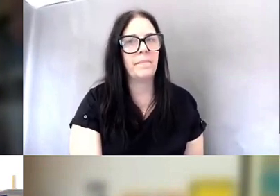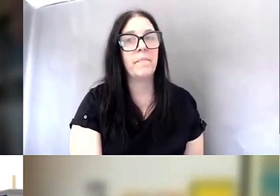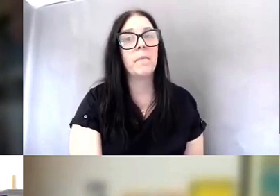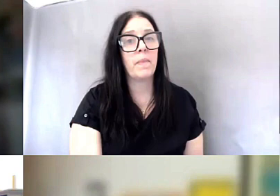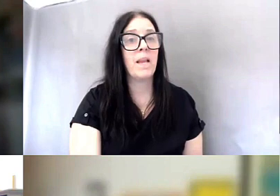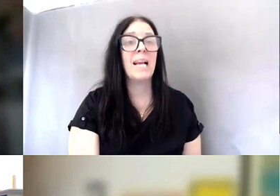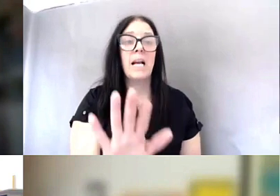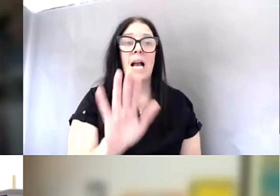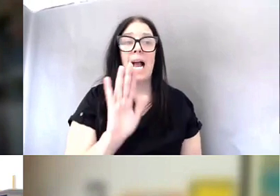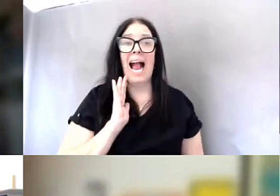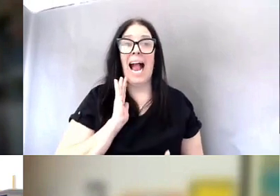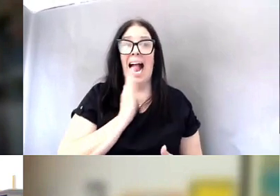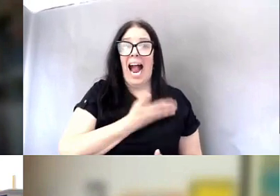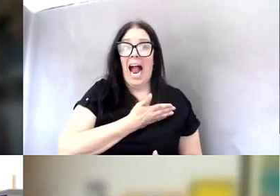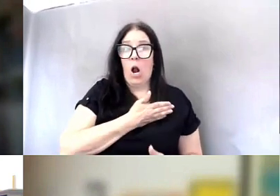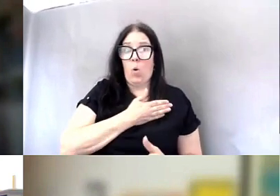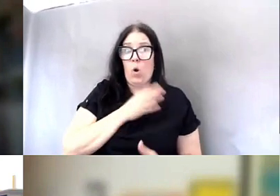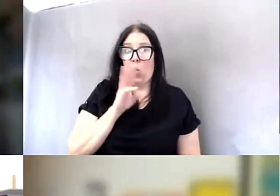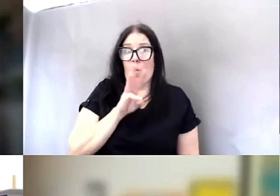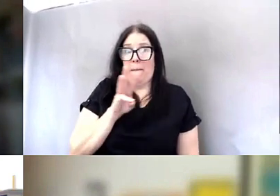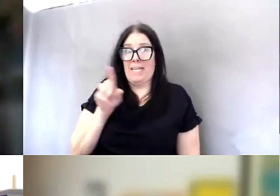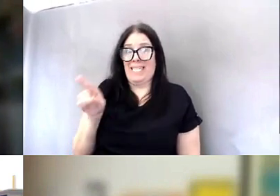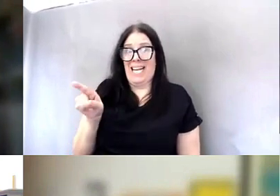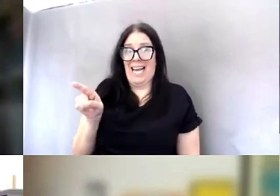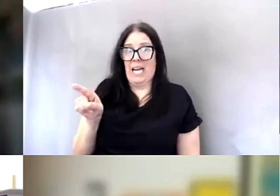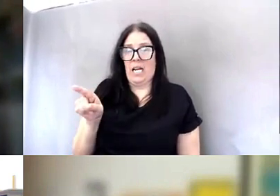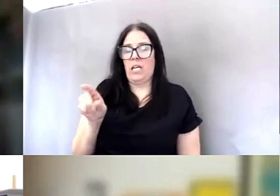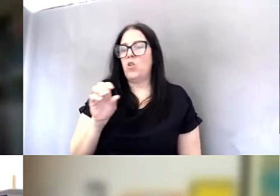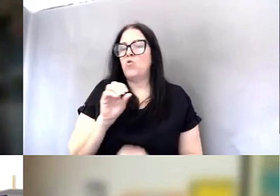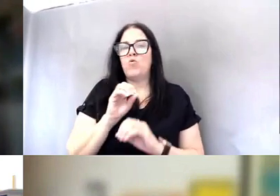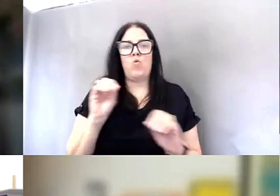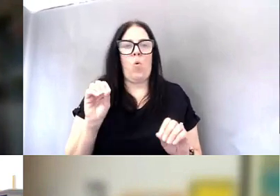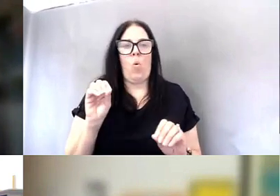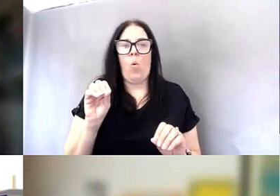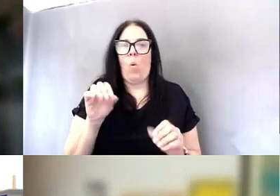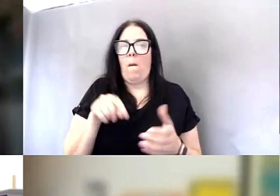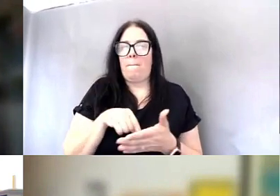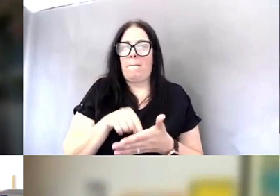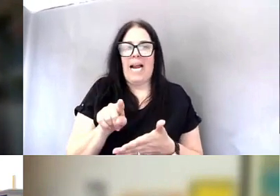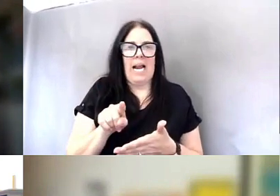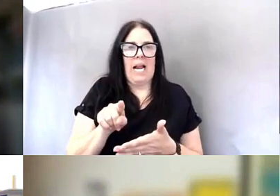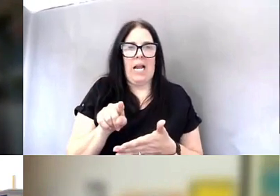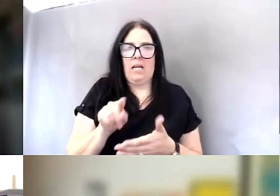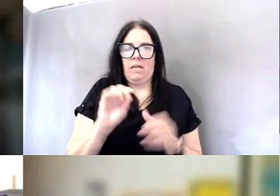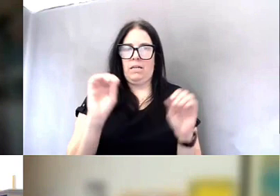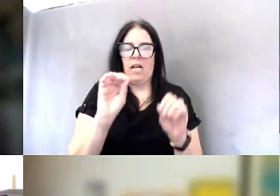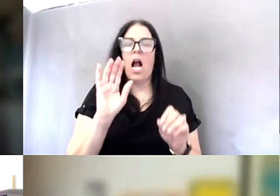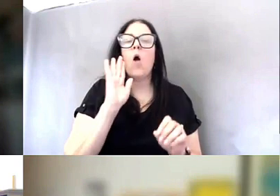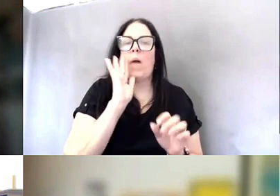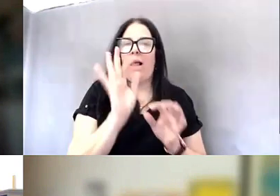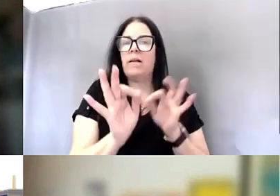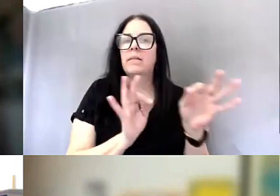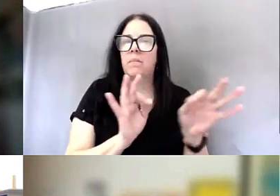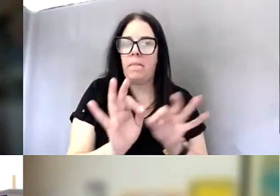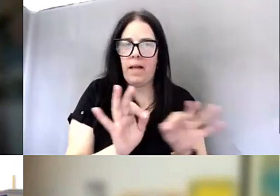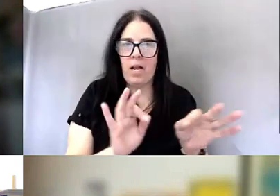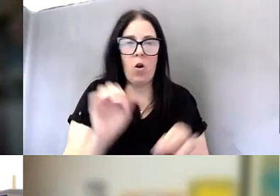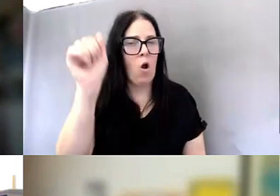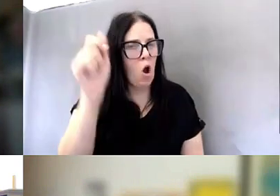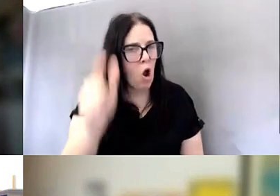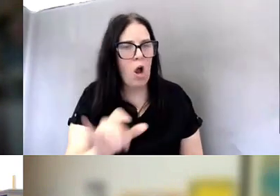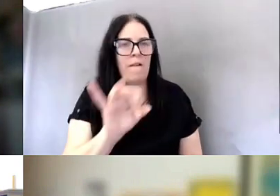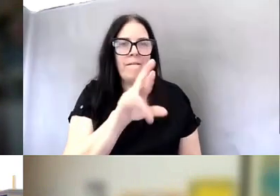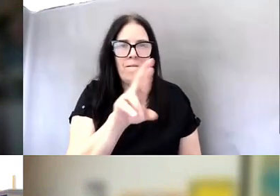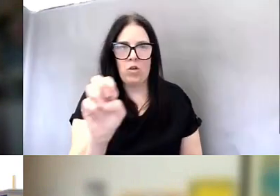Not in our collection. So the next slide is about the criteria. And the number one criteria